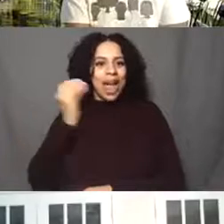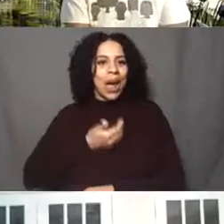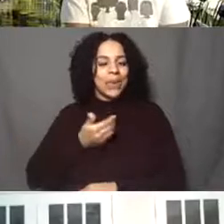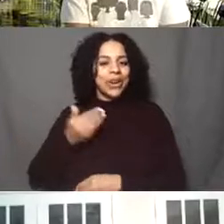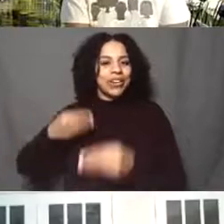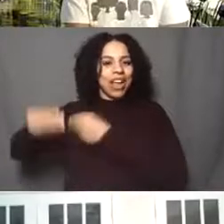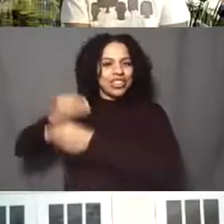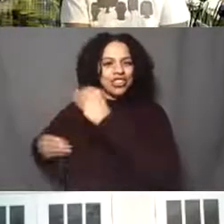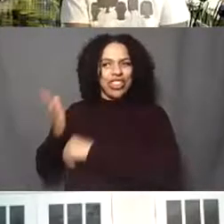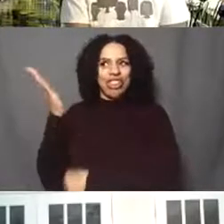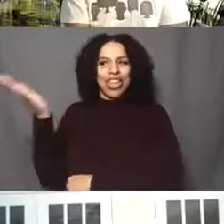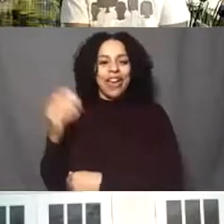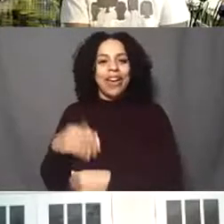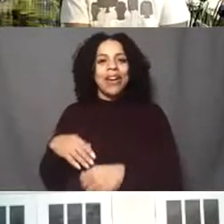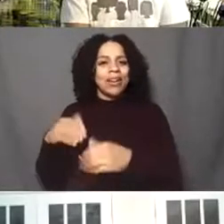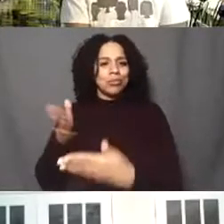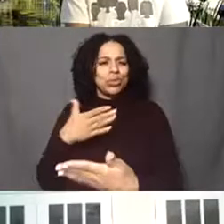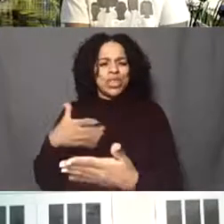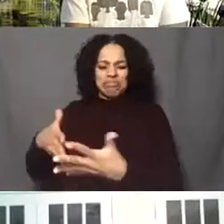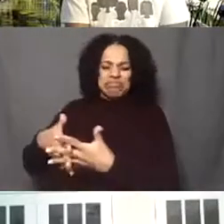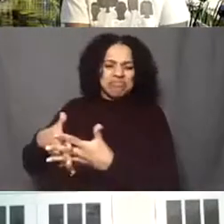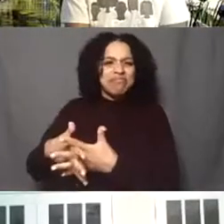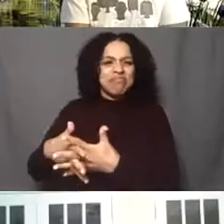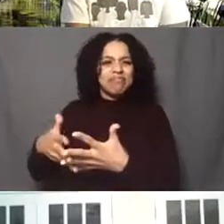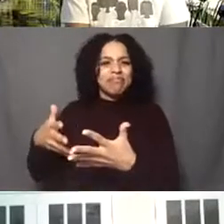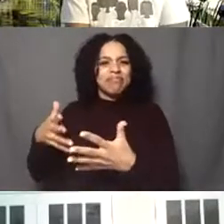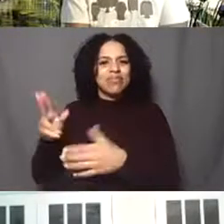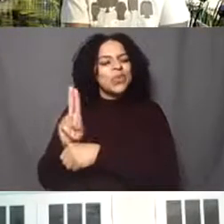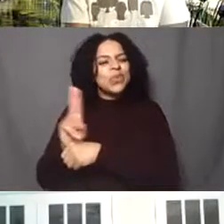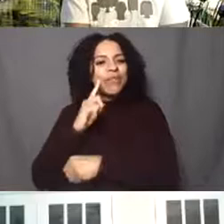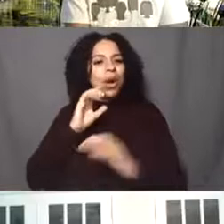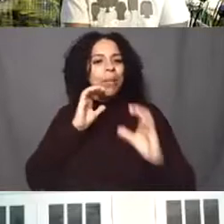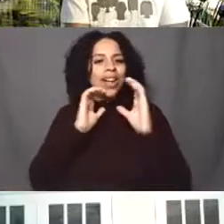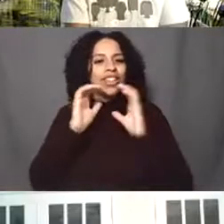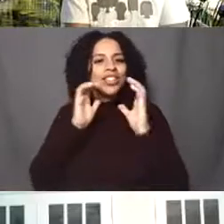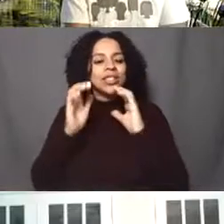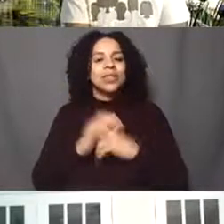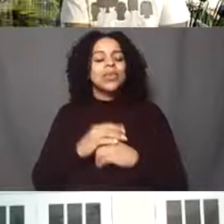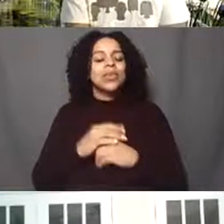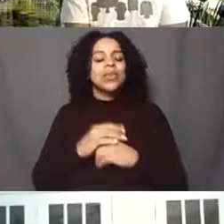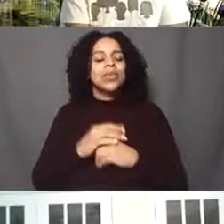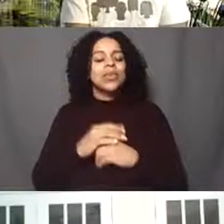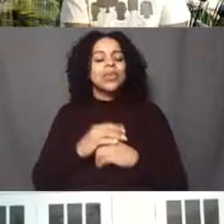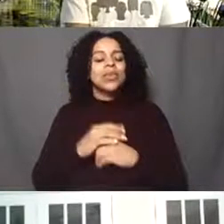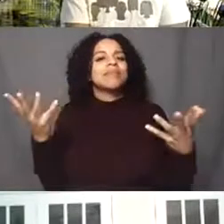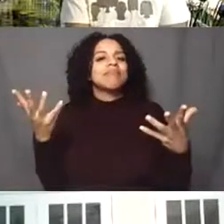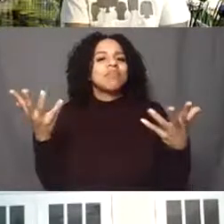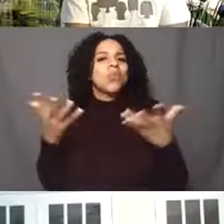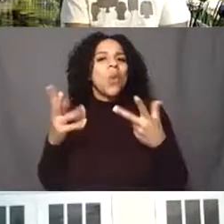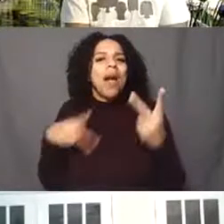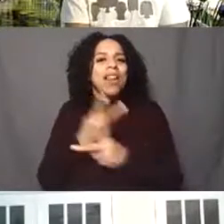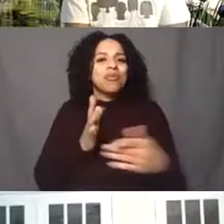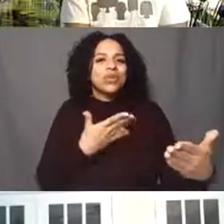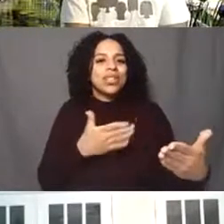us to communicate. I wanted to know just what are some of the music that has inspired you or that you've